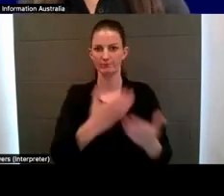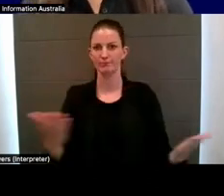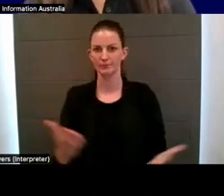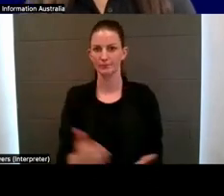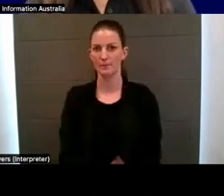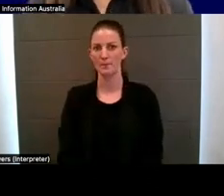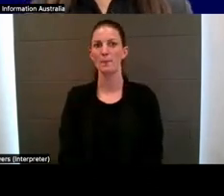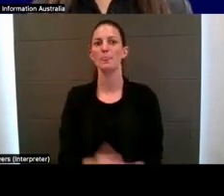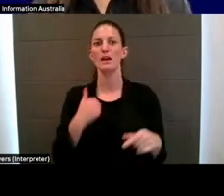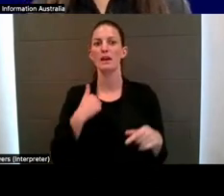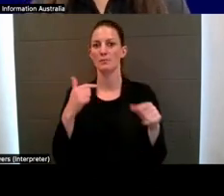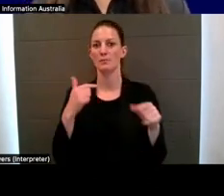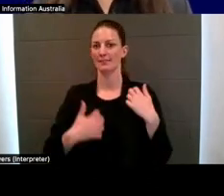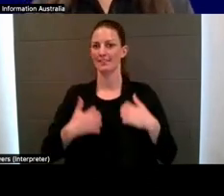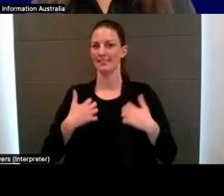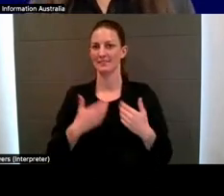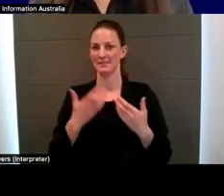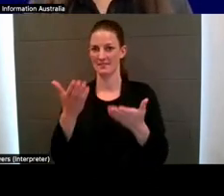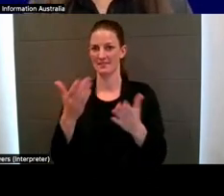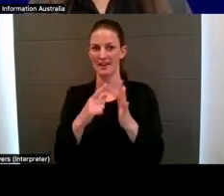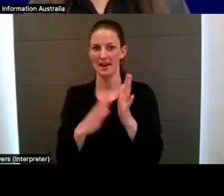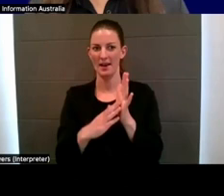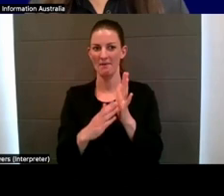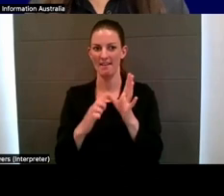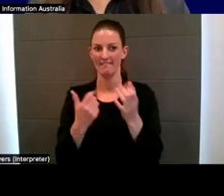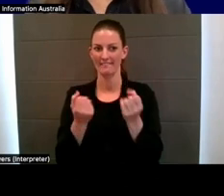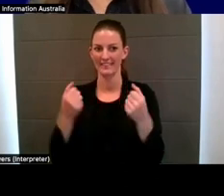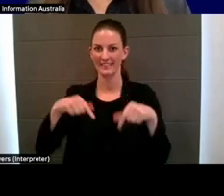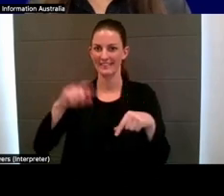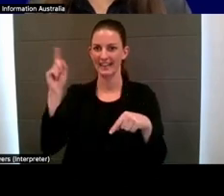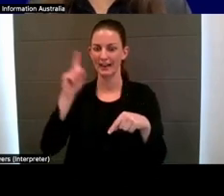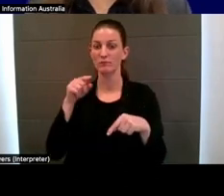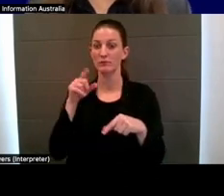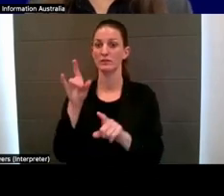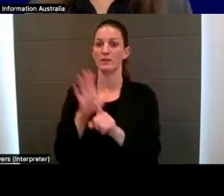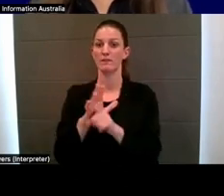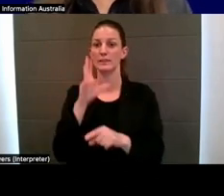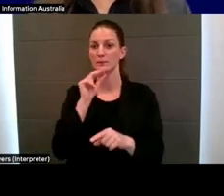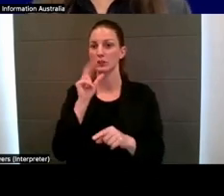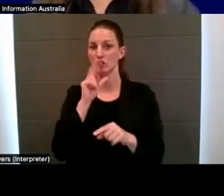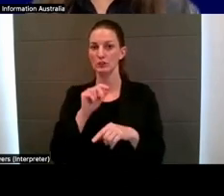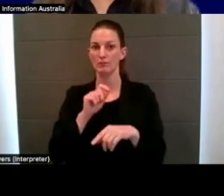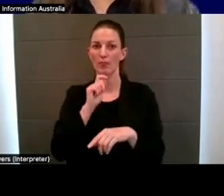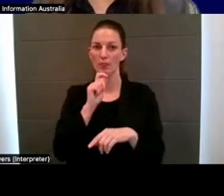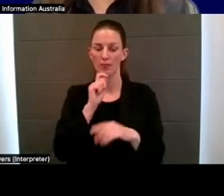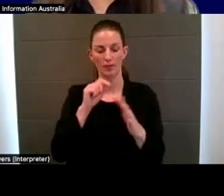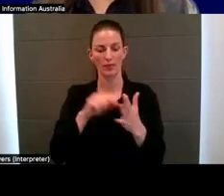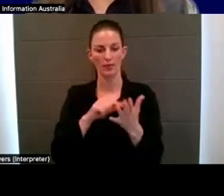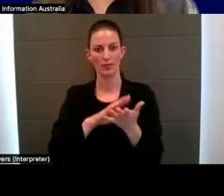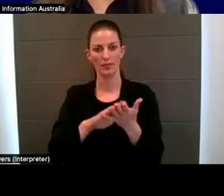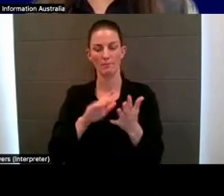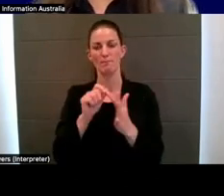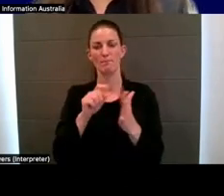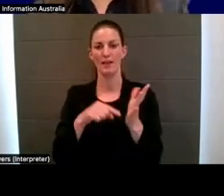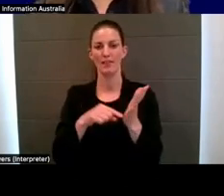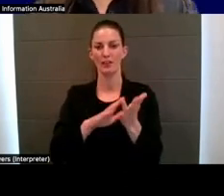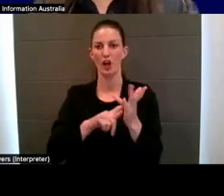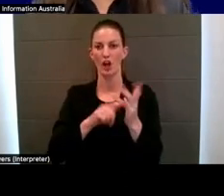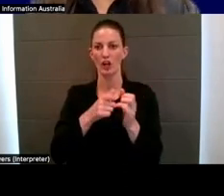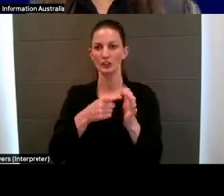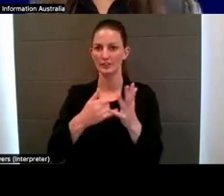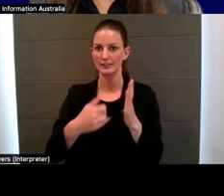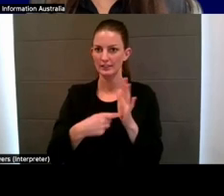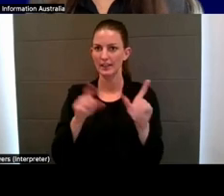I'm excited to have Emma with us today. She is a speech pathologist and international board certified